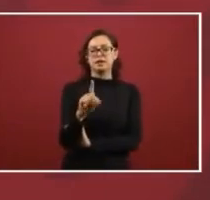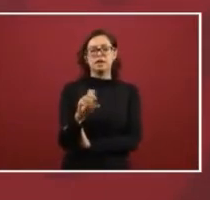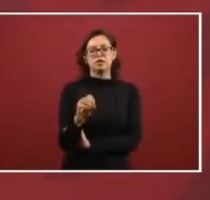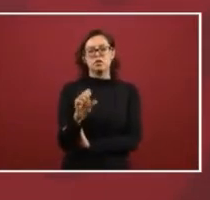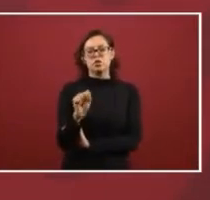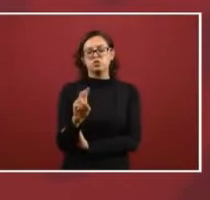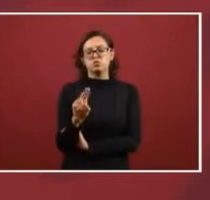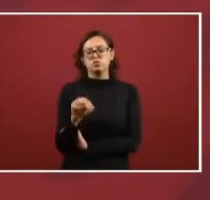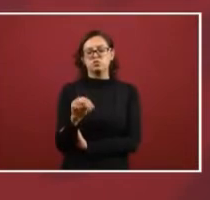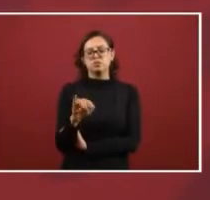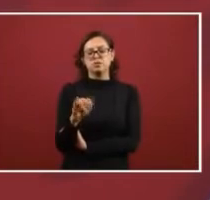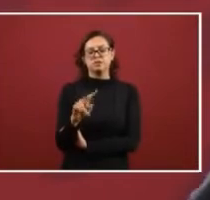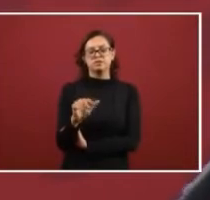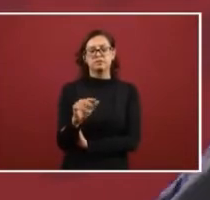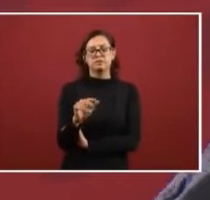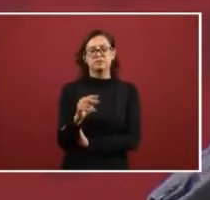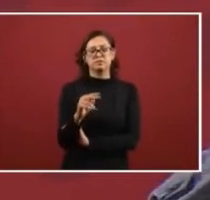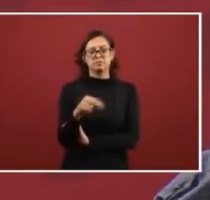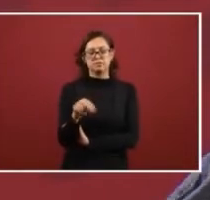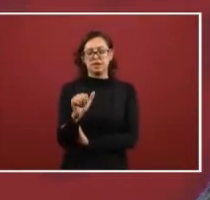the licenciado